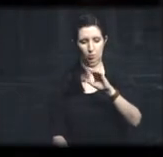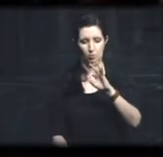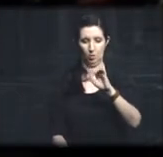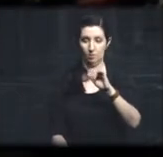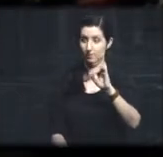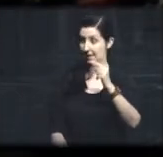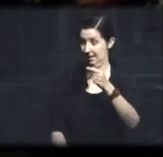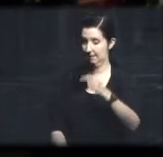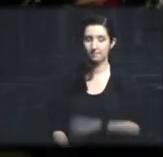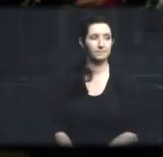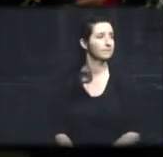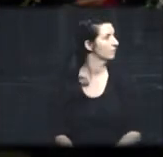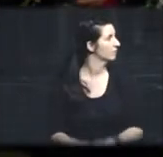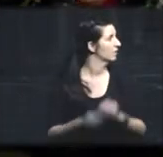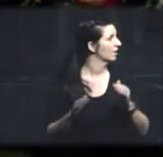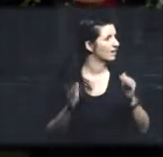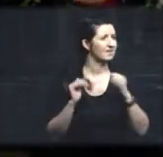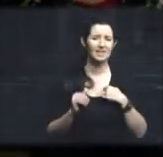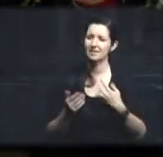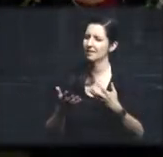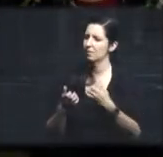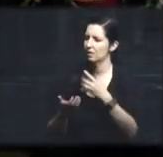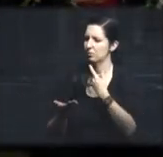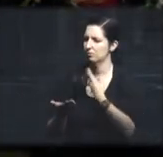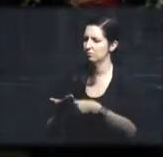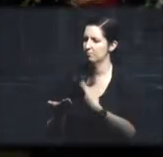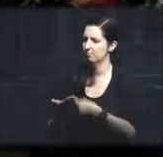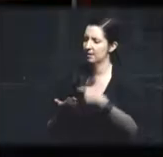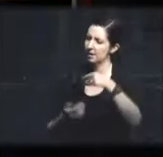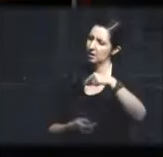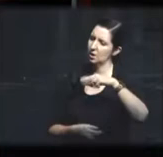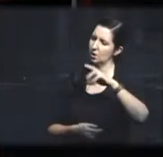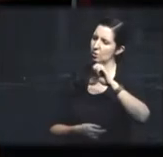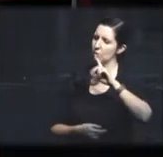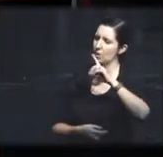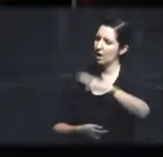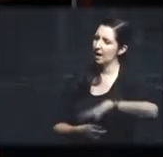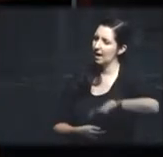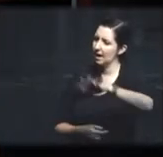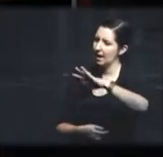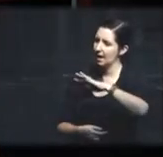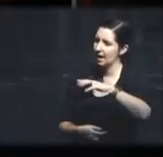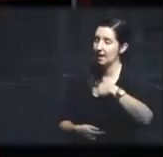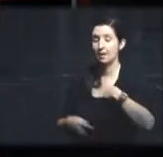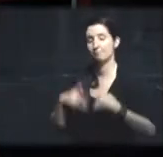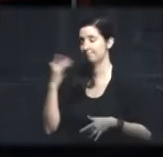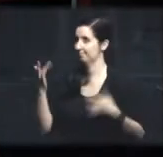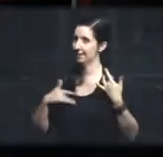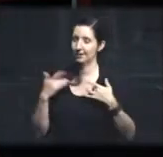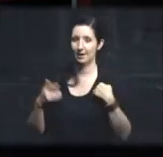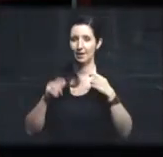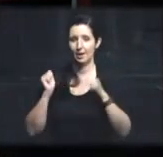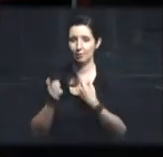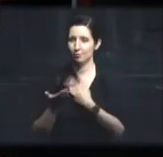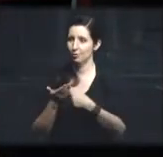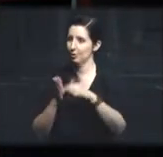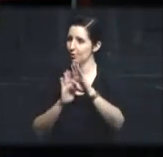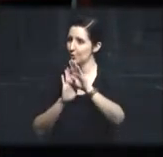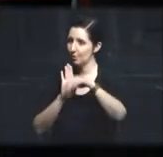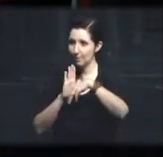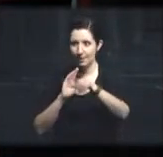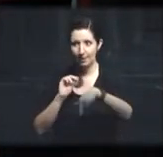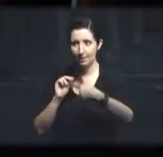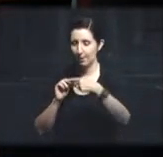Next up, I want to talk about the quad. I'm so excited about this. I could actually do a whole hour and a half just on the quad. Those of you,